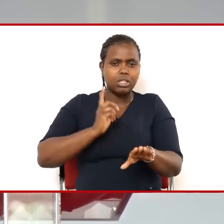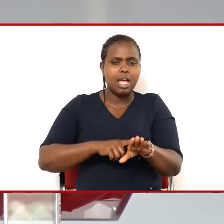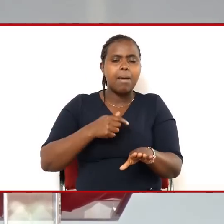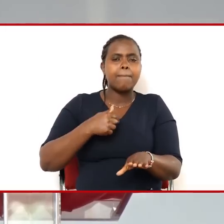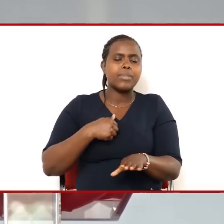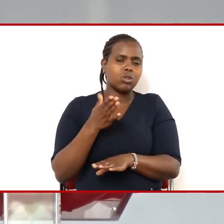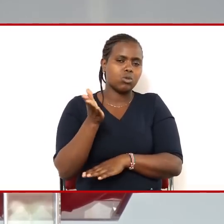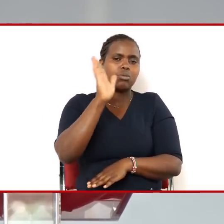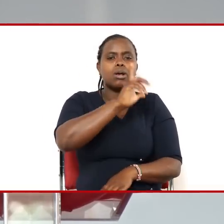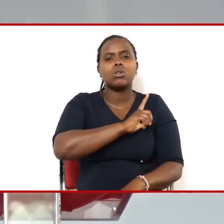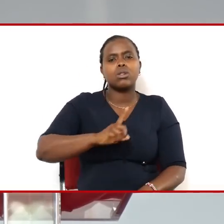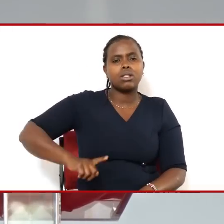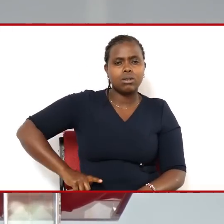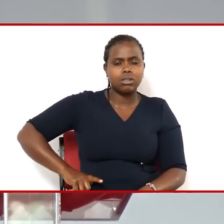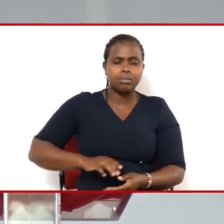me to be restored.